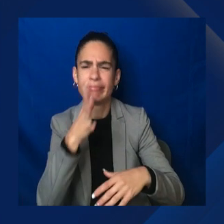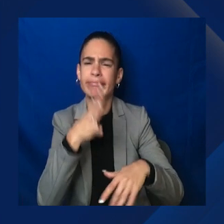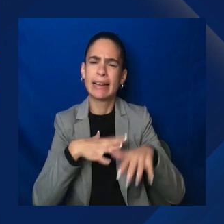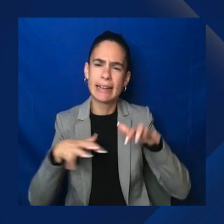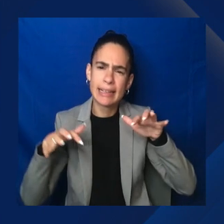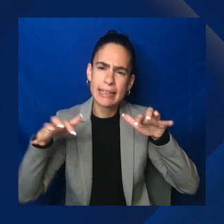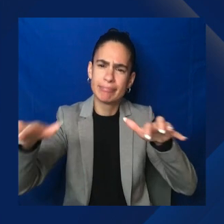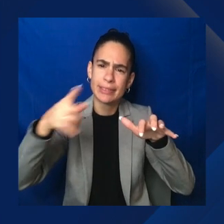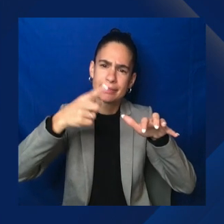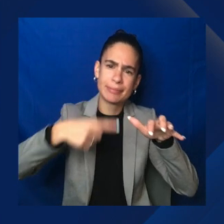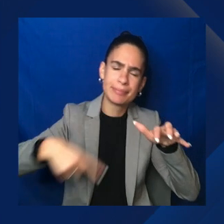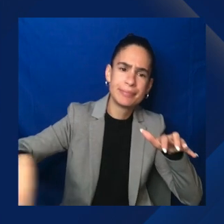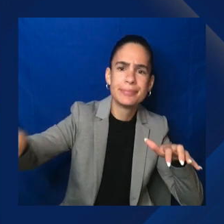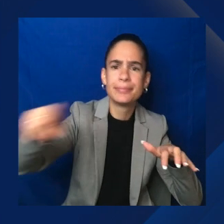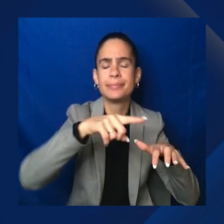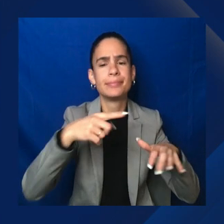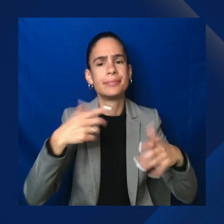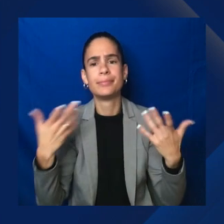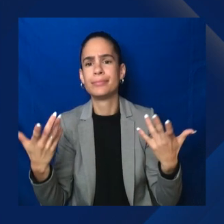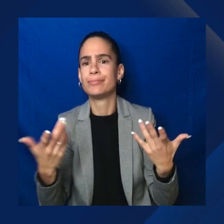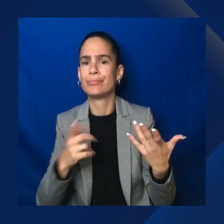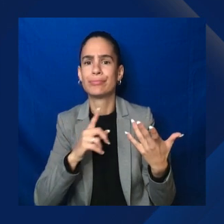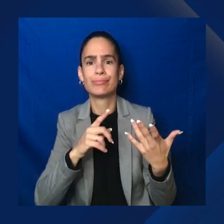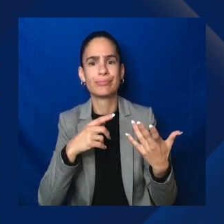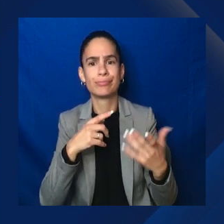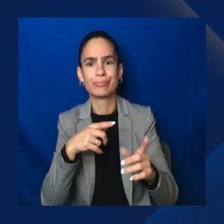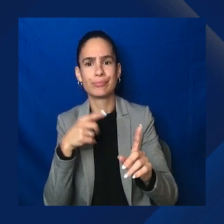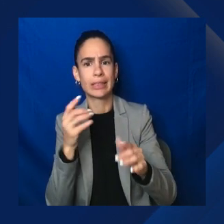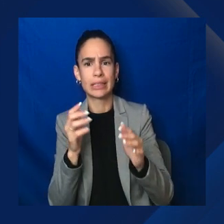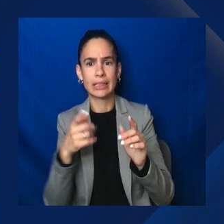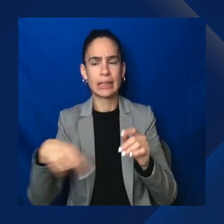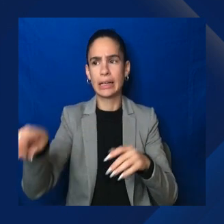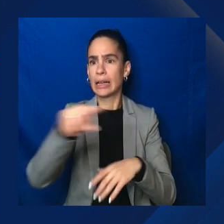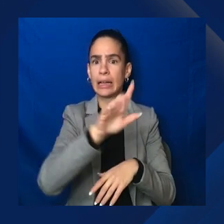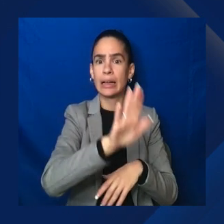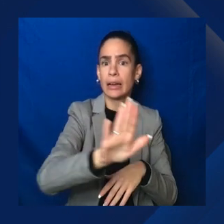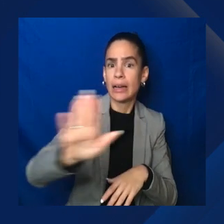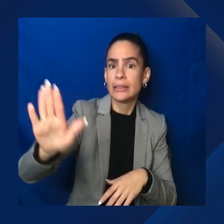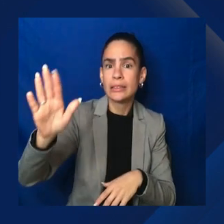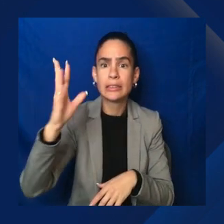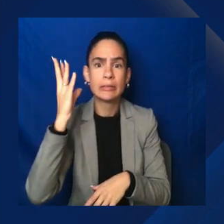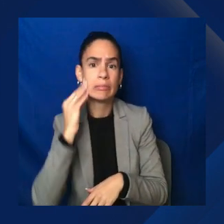the disparity in terms of how they're treated, right? I mean, first of all, let's say that there is a